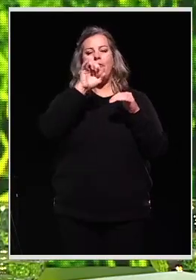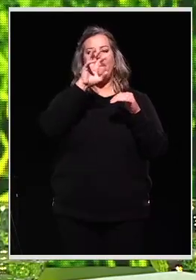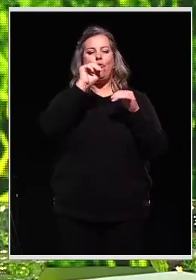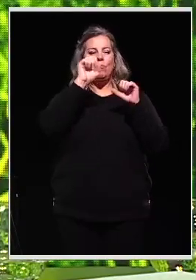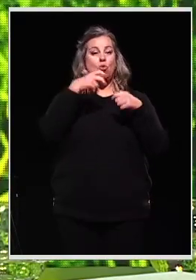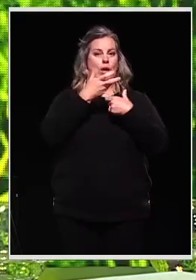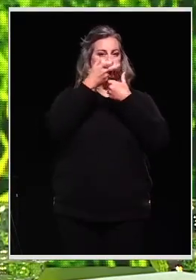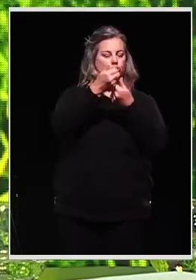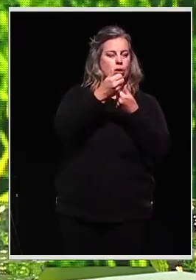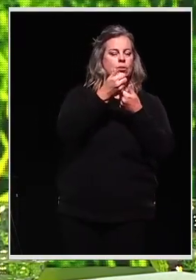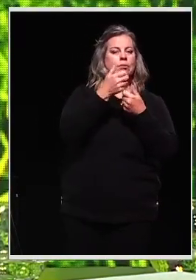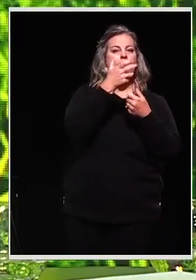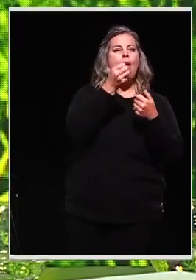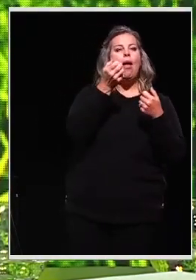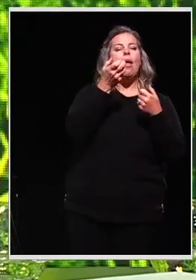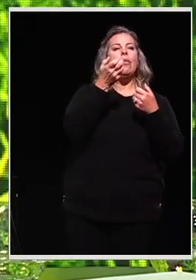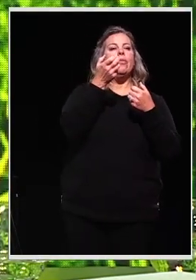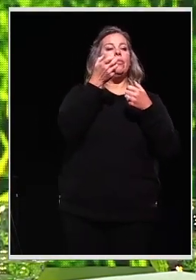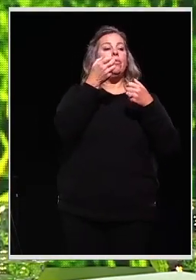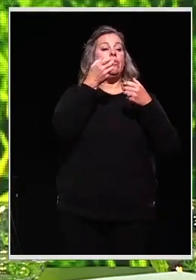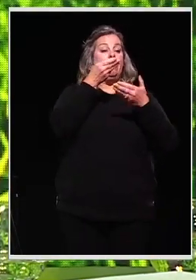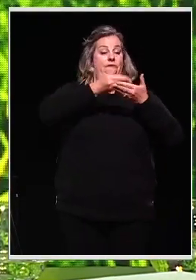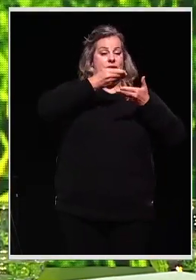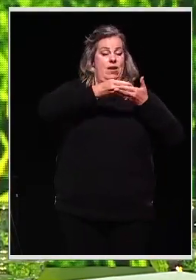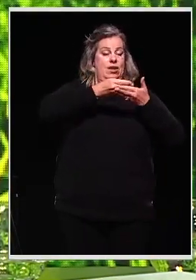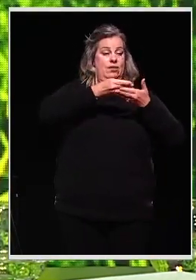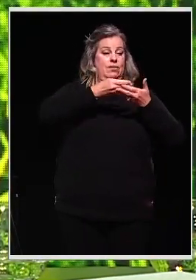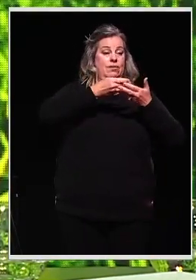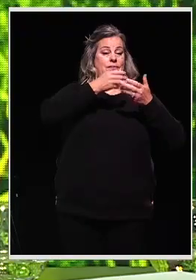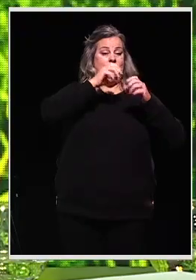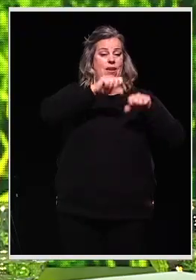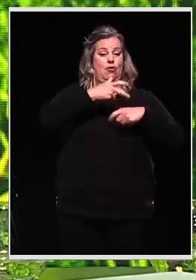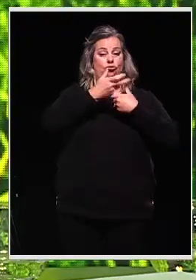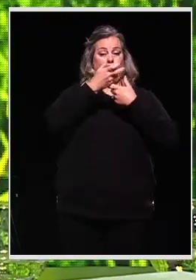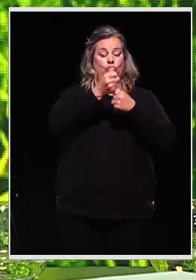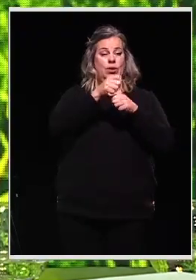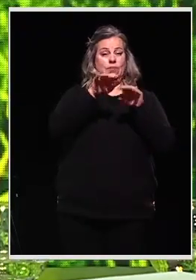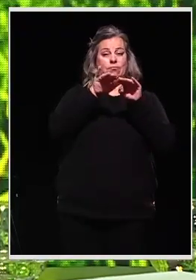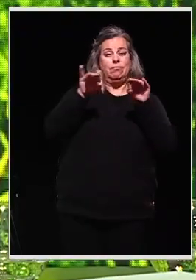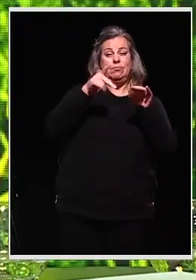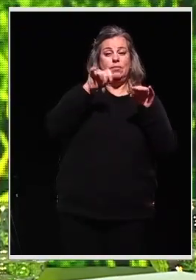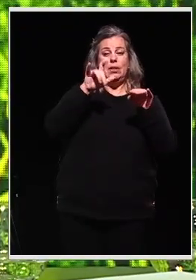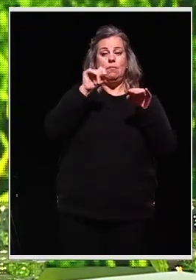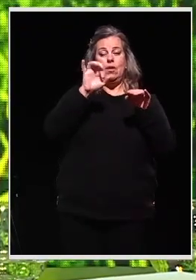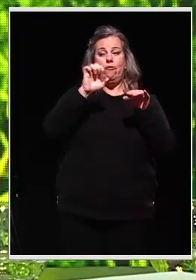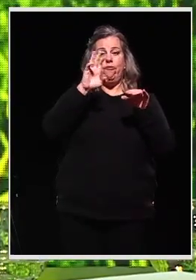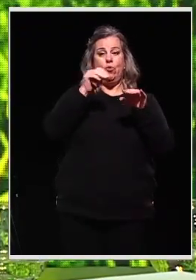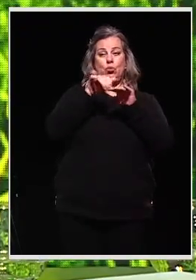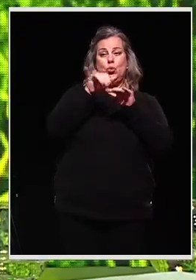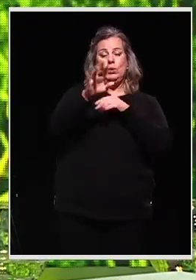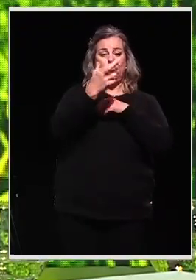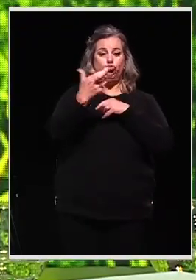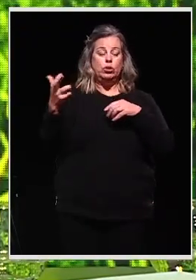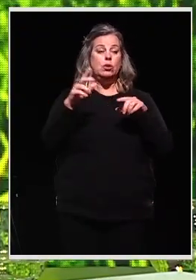trading. And then the markets, the financial markets, can ultimately trust these platforms enough to start sending resources to them. But this